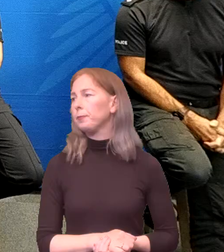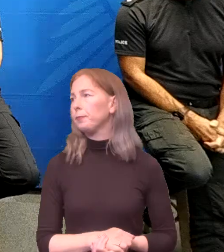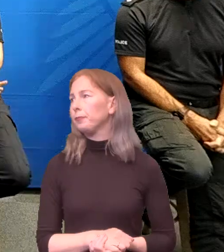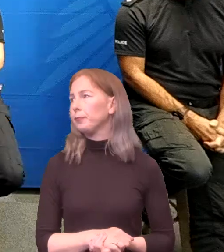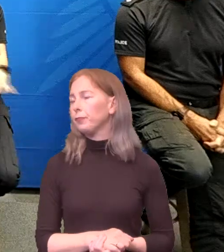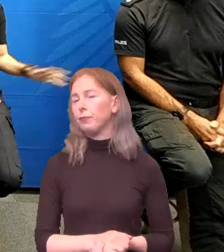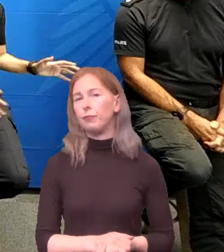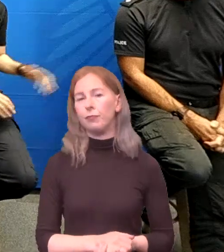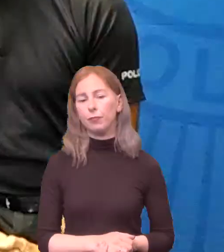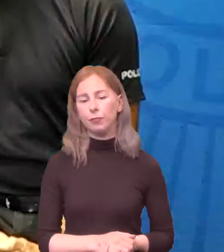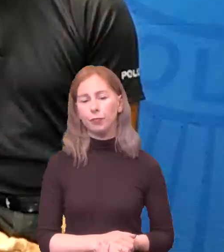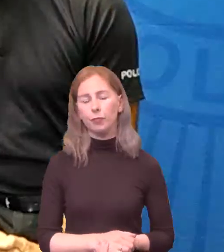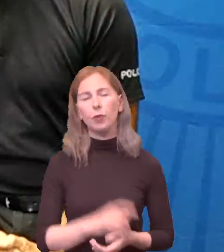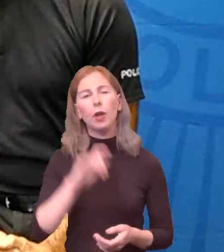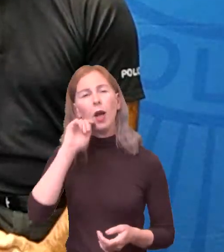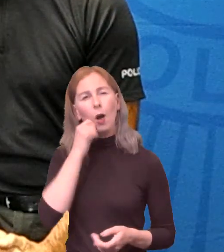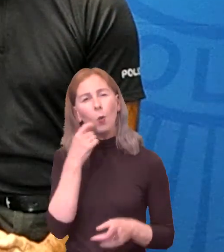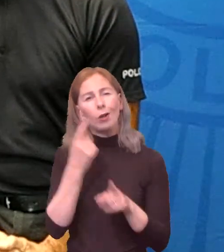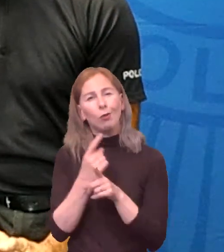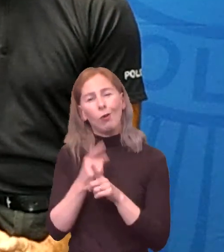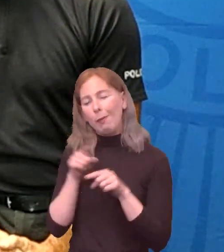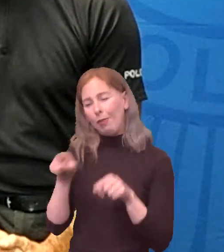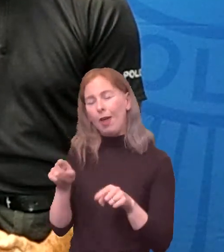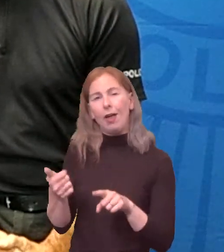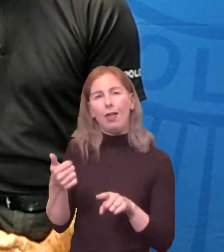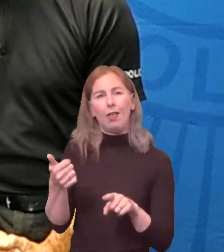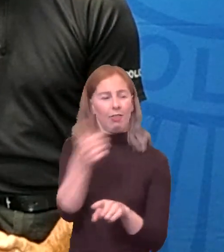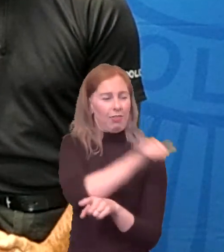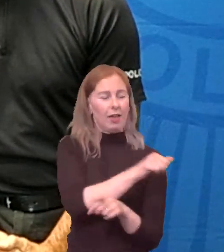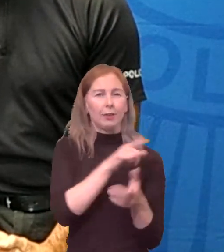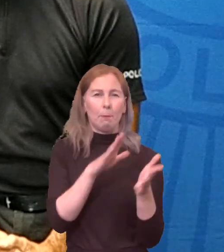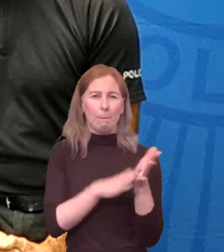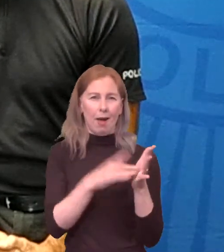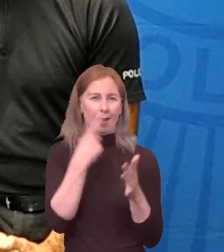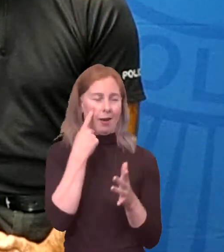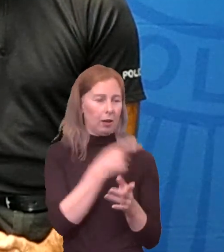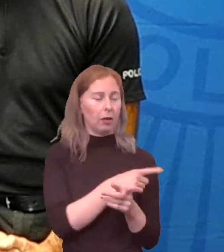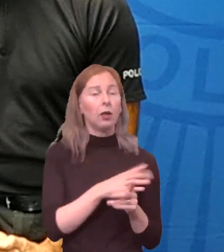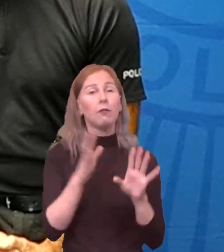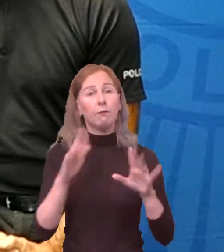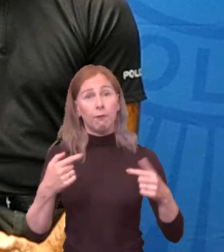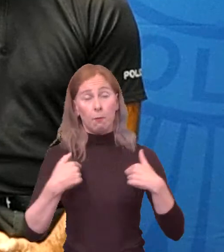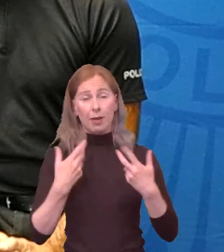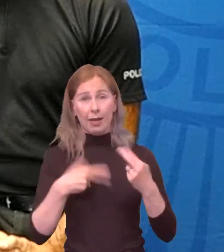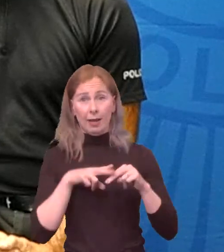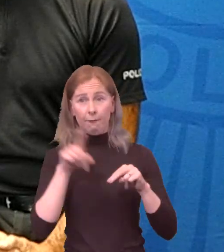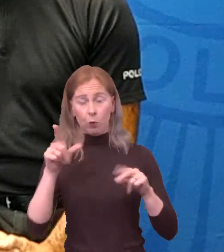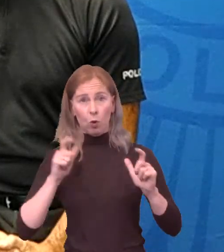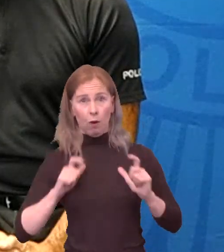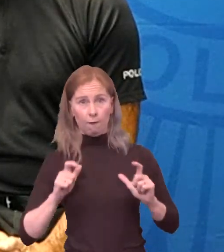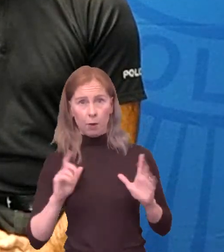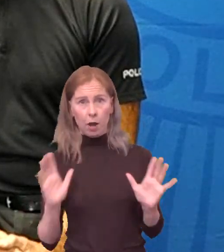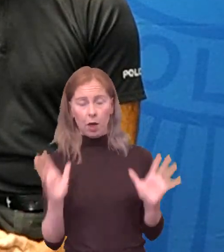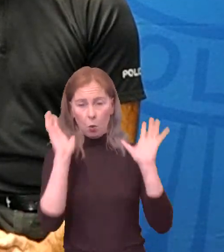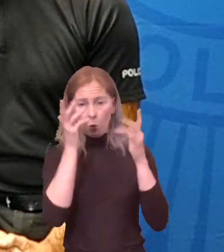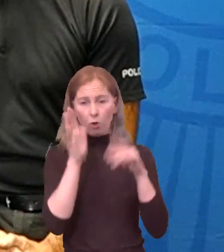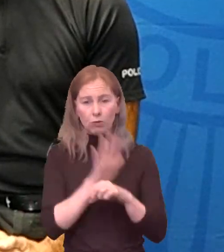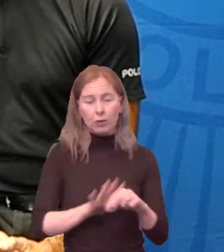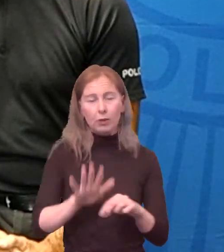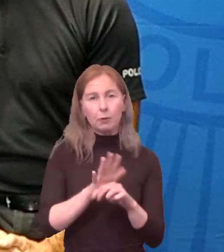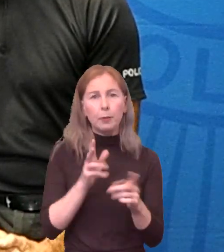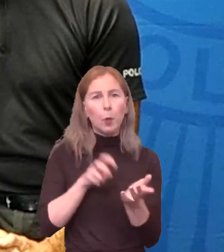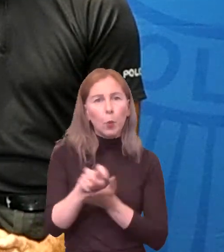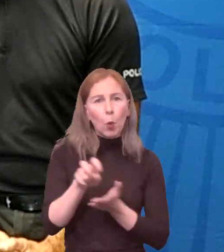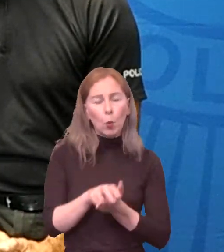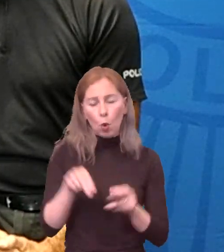I'll talk a little bit about it and then I'll pass to Mr. Hodder. But for me, if you're not comfortable and if you're concerned about walking your dog and